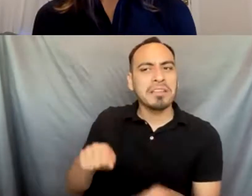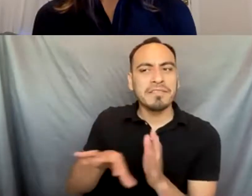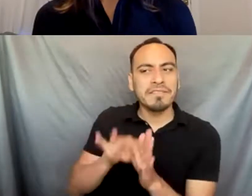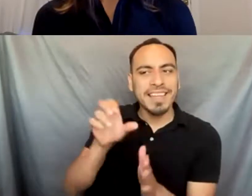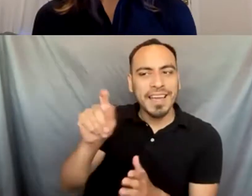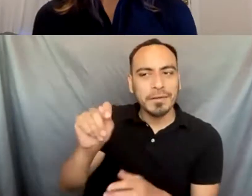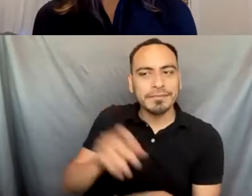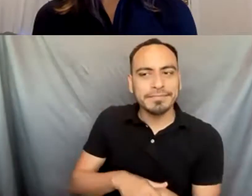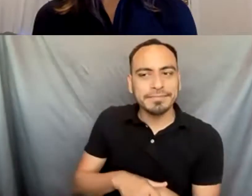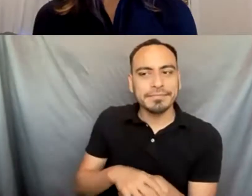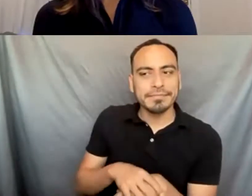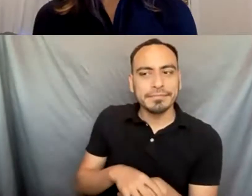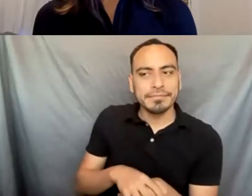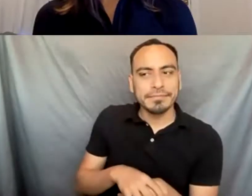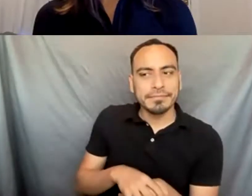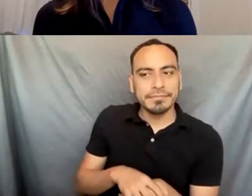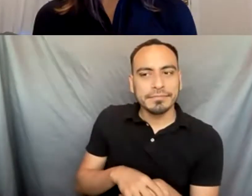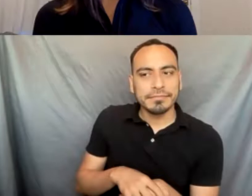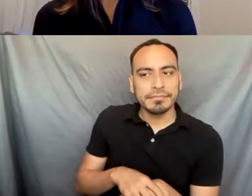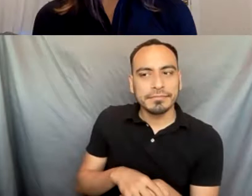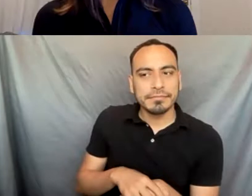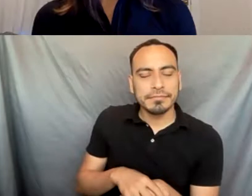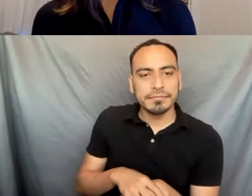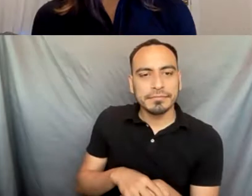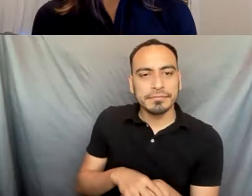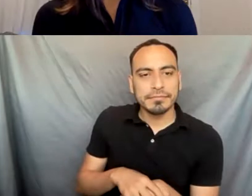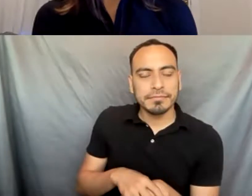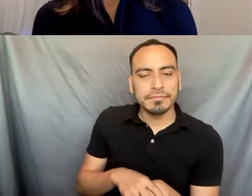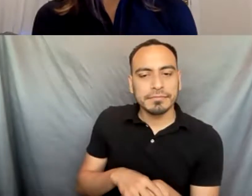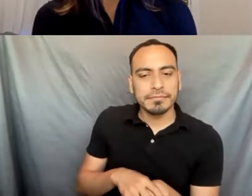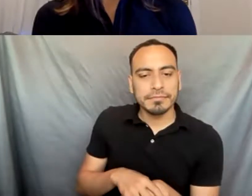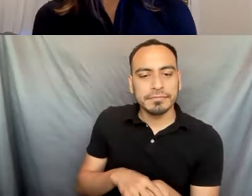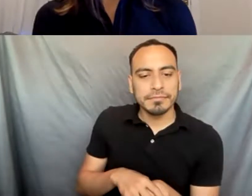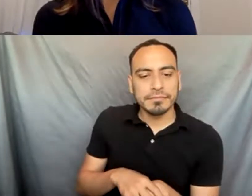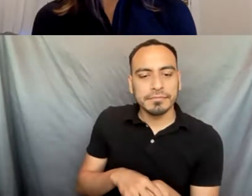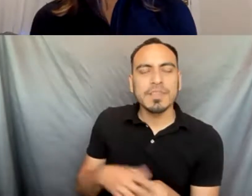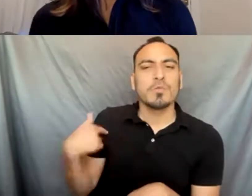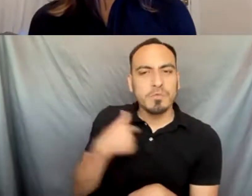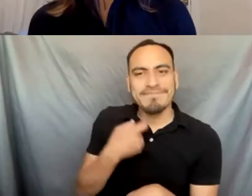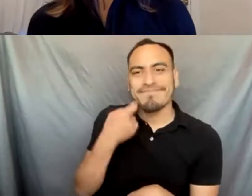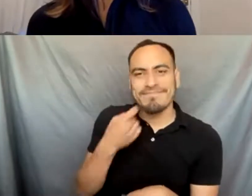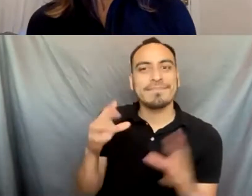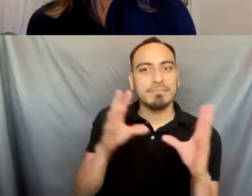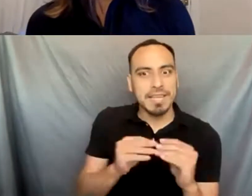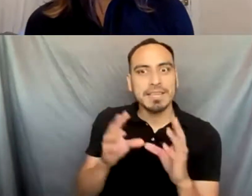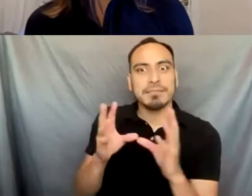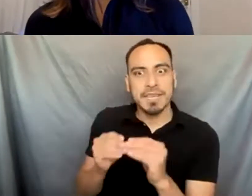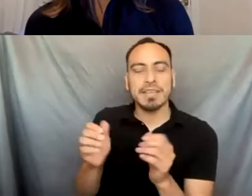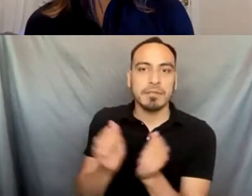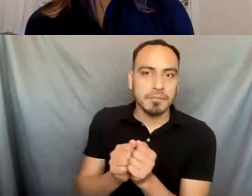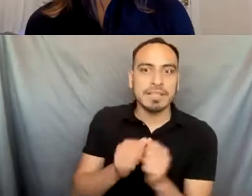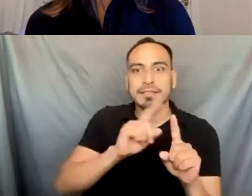We have meetings of all the University of California infection prevention people